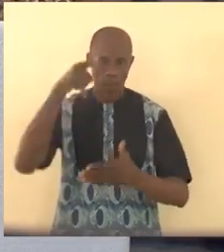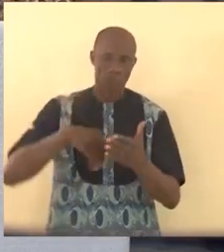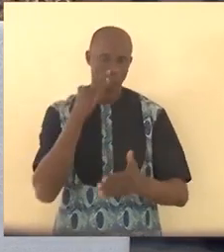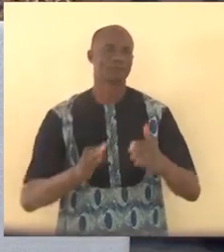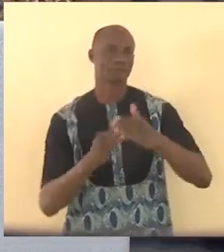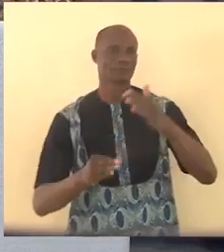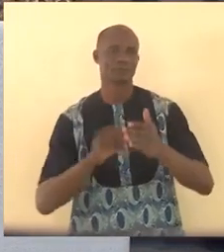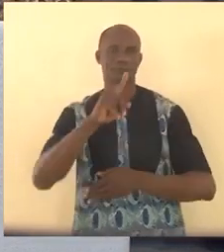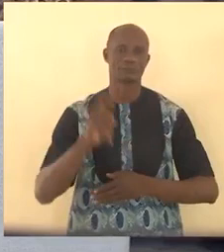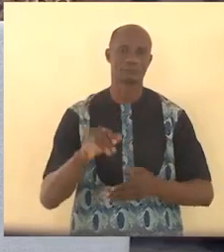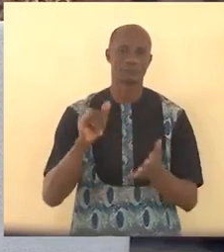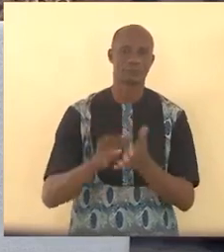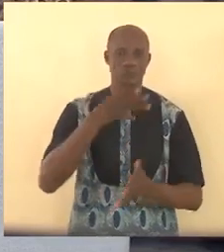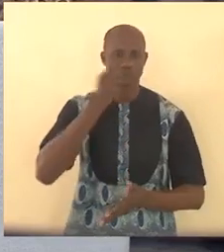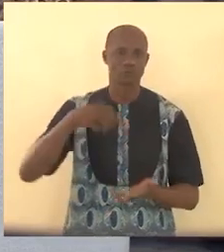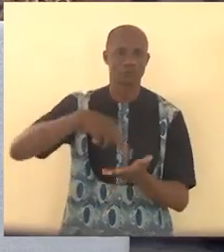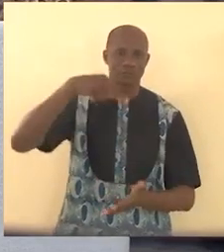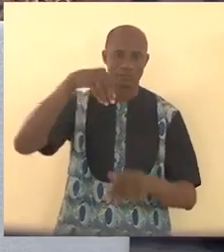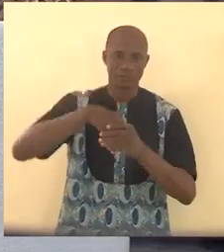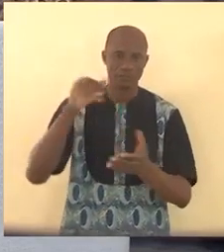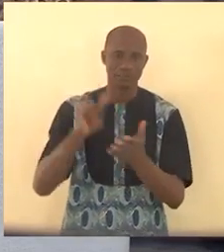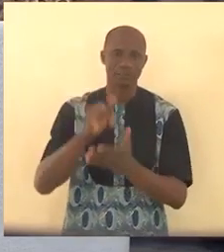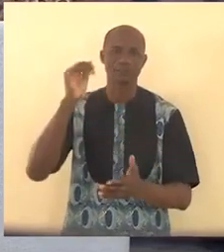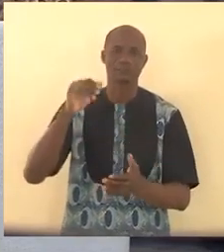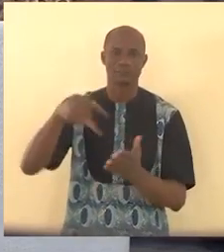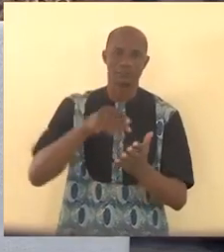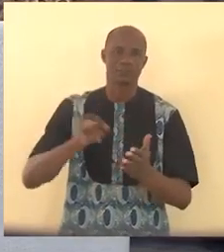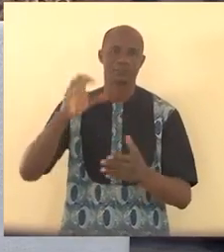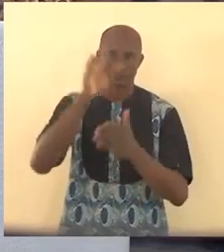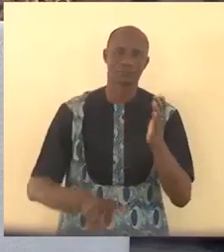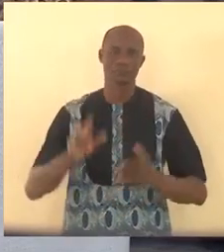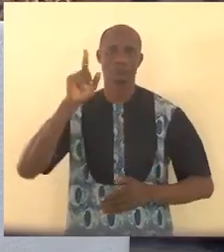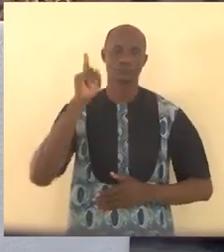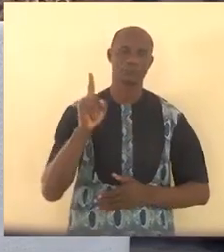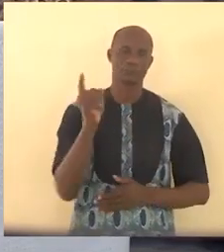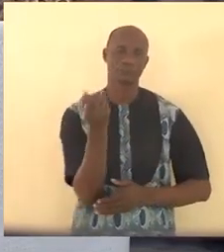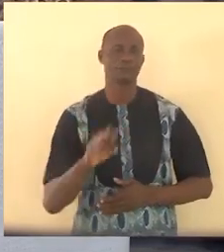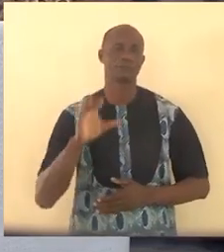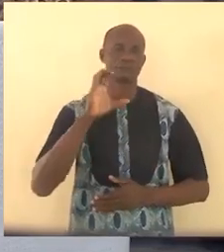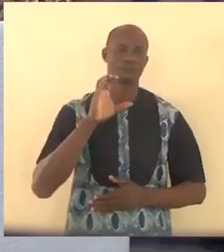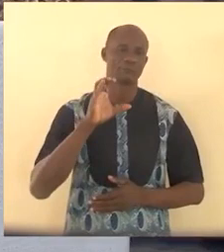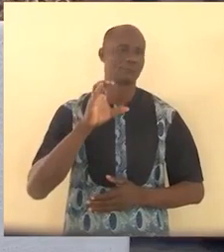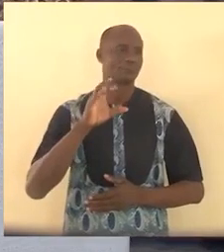What is the fundamental question that was raised in that reading, chapter 1 of Ecclesiastes?